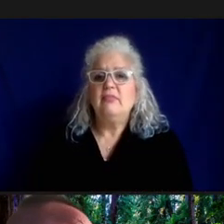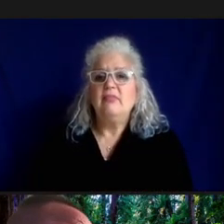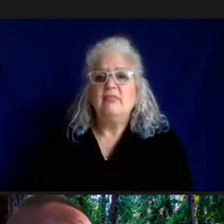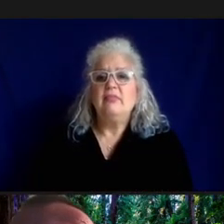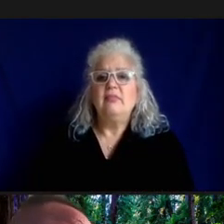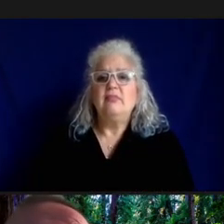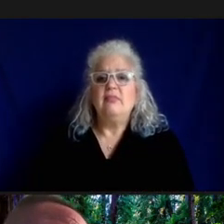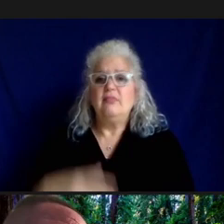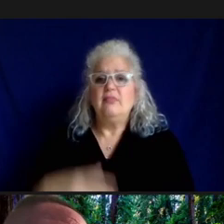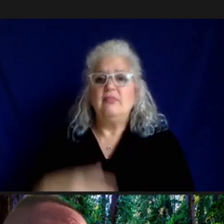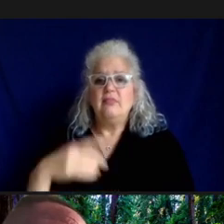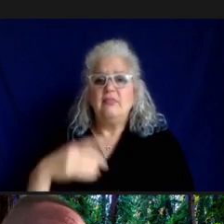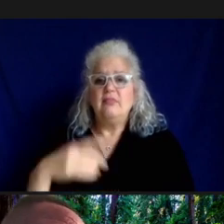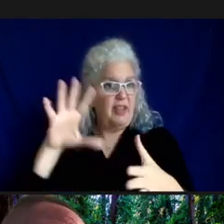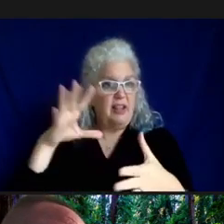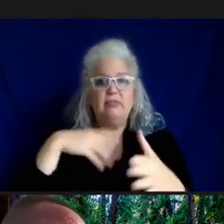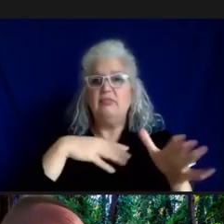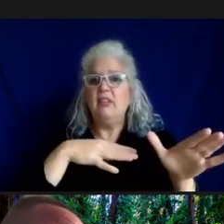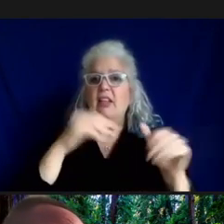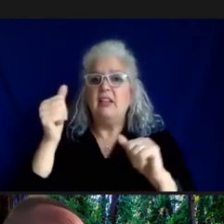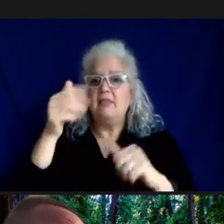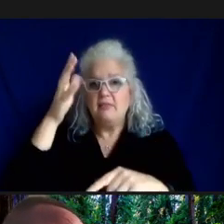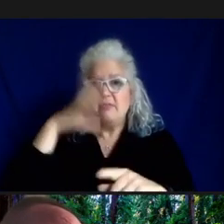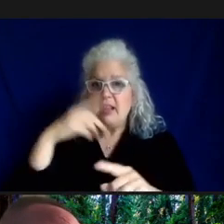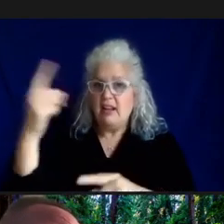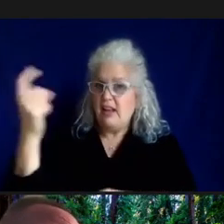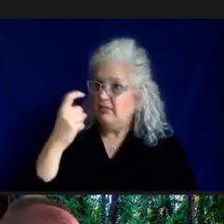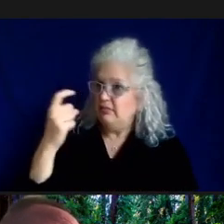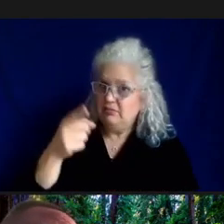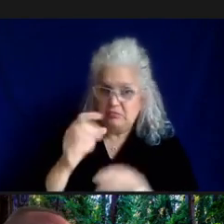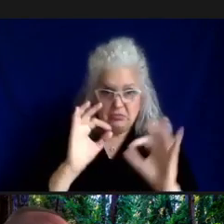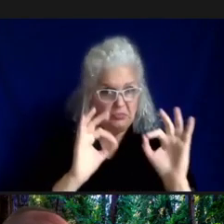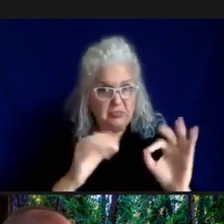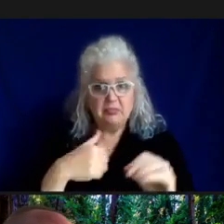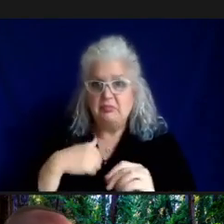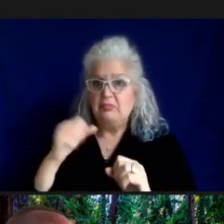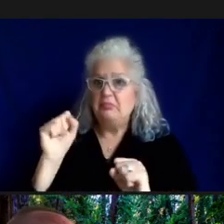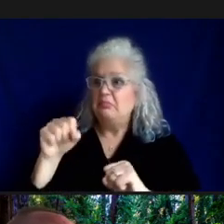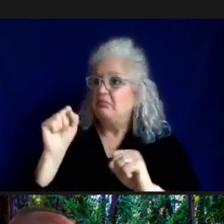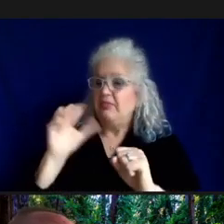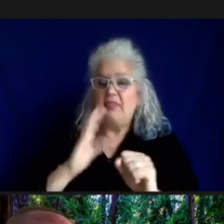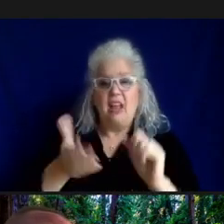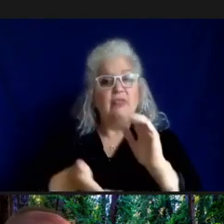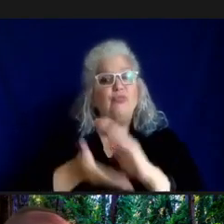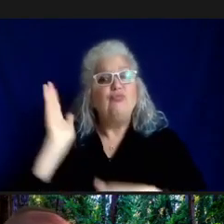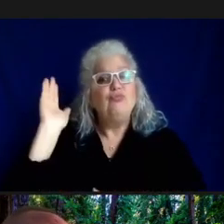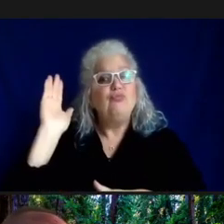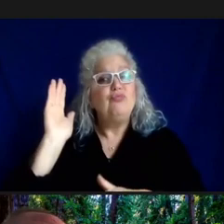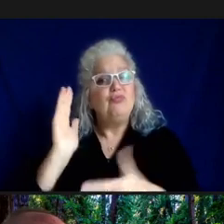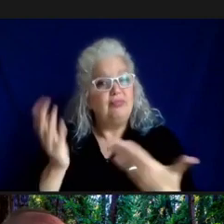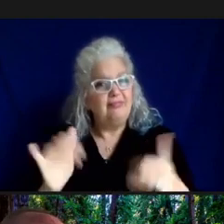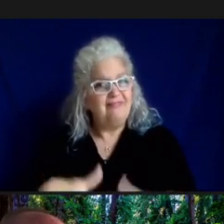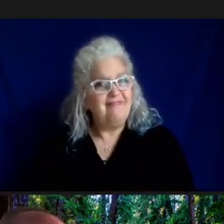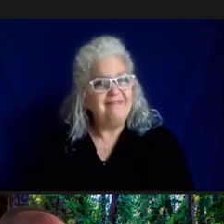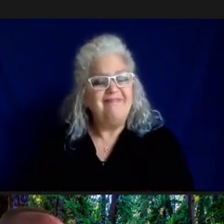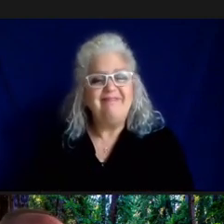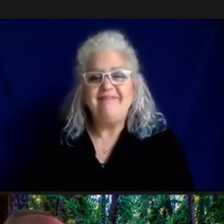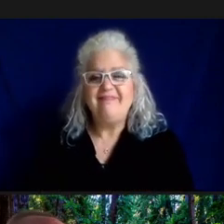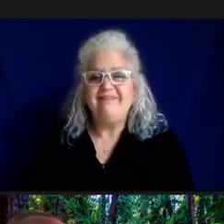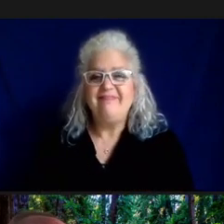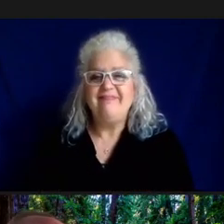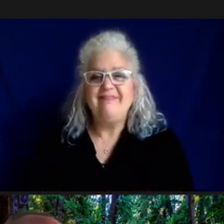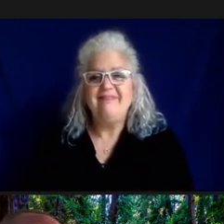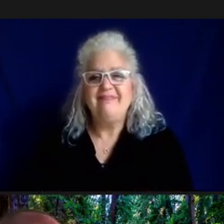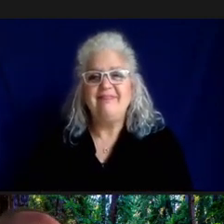door says, "Hey, are you okay?" "Yes, I am." Sign out, and you're on your way. So I think it took maybe an hour at the most.